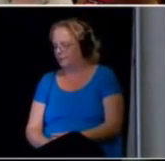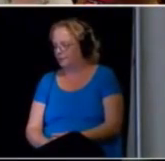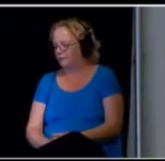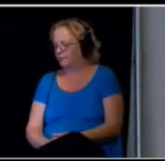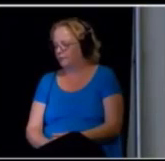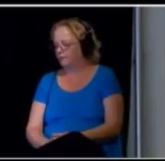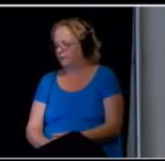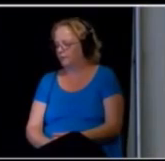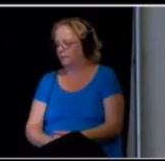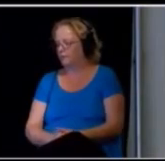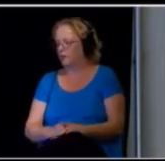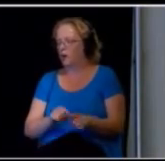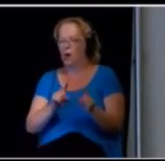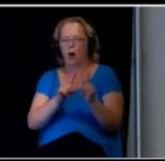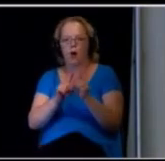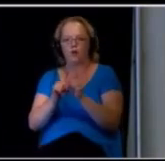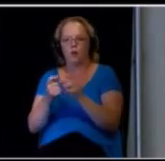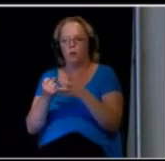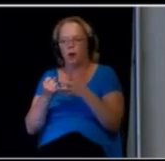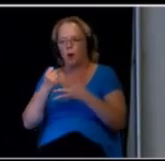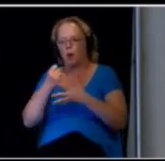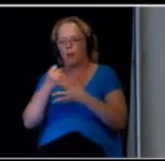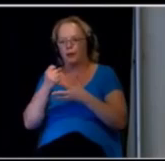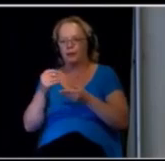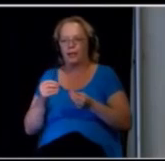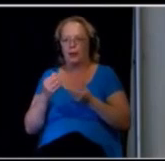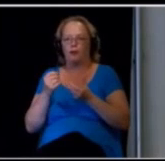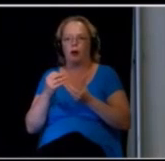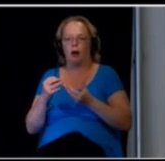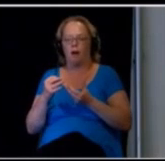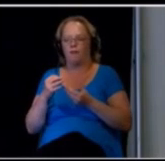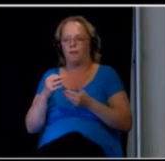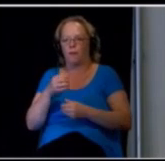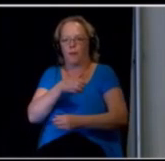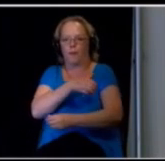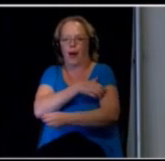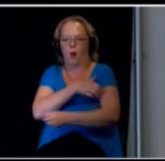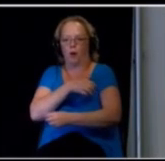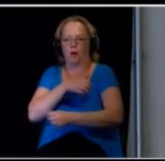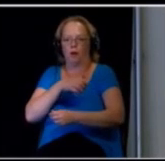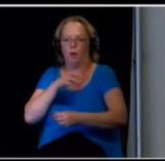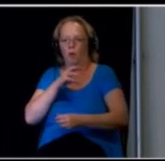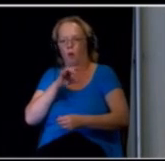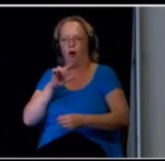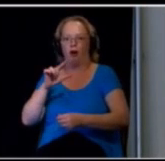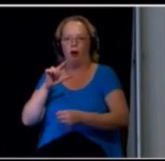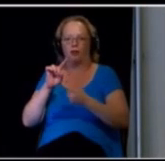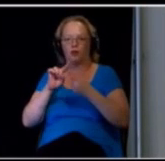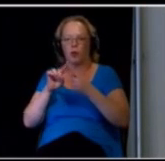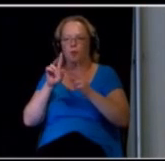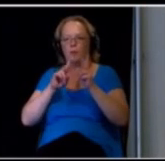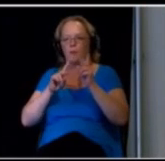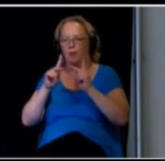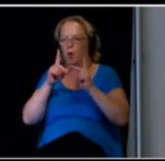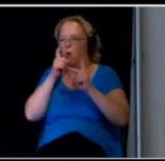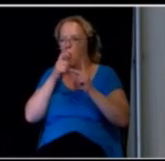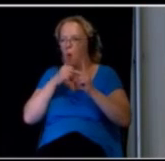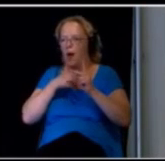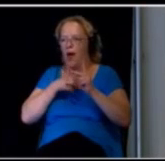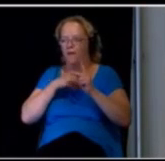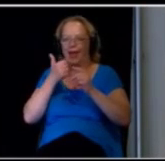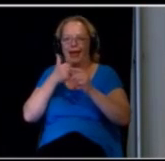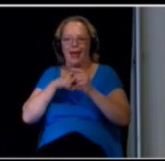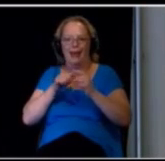We're also prioritizing delivery of the Powerwall to people that have a solar installation. Doesn't need to be Solar City, any